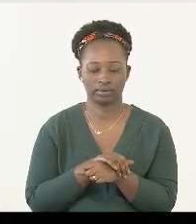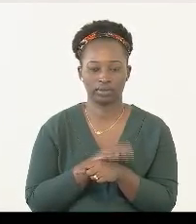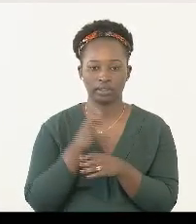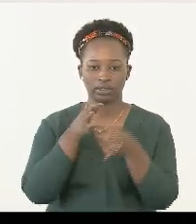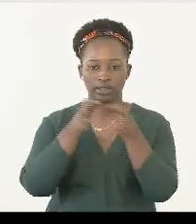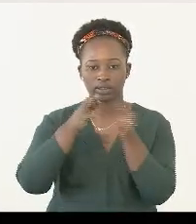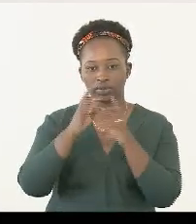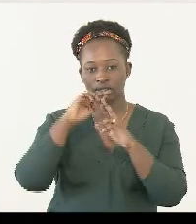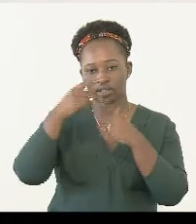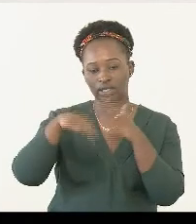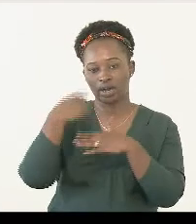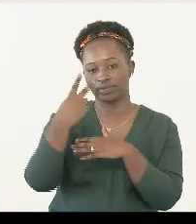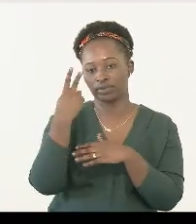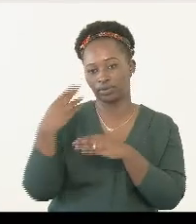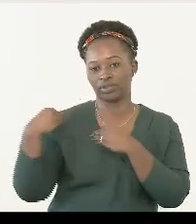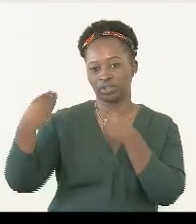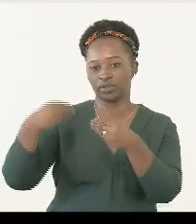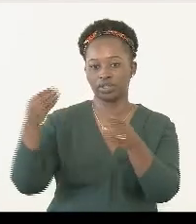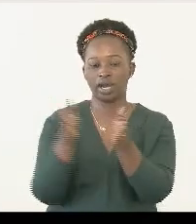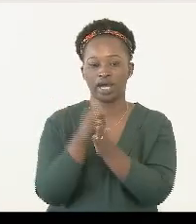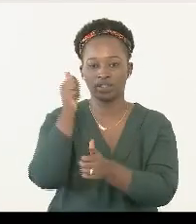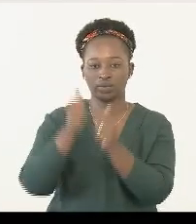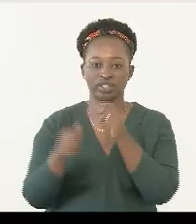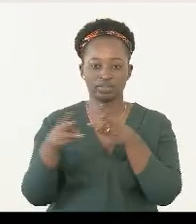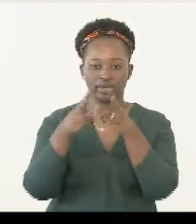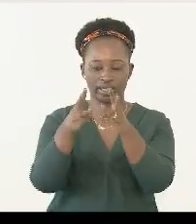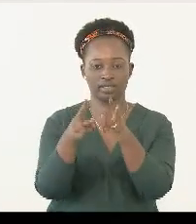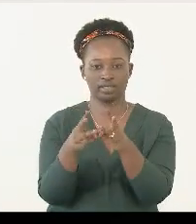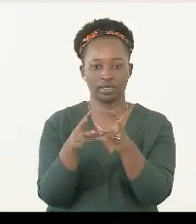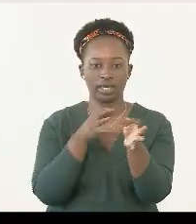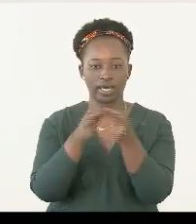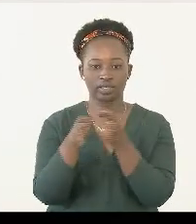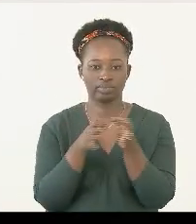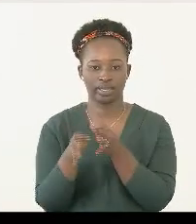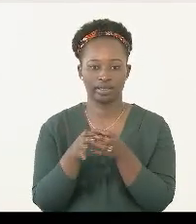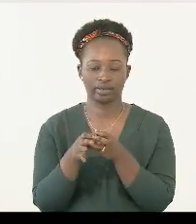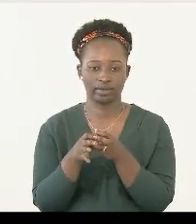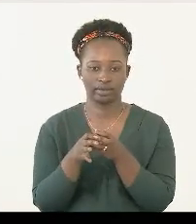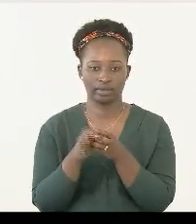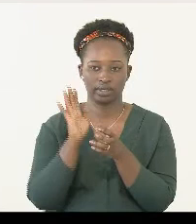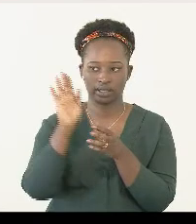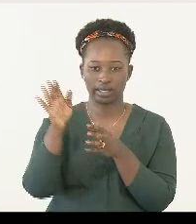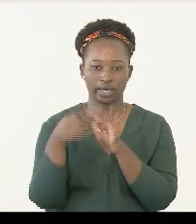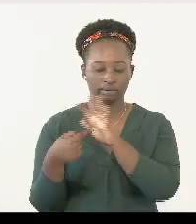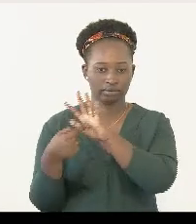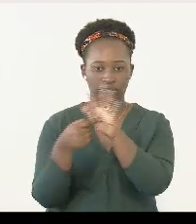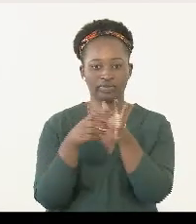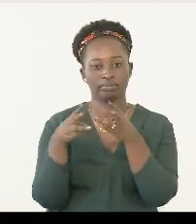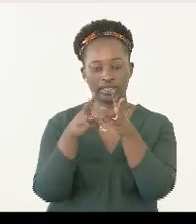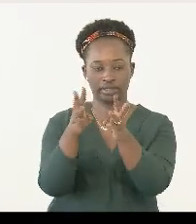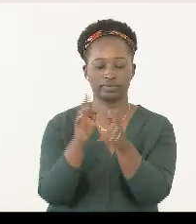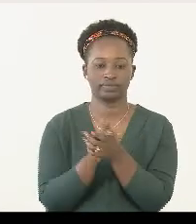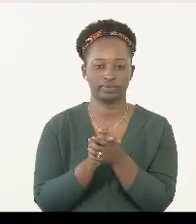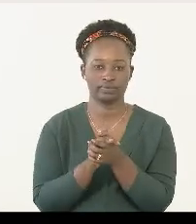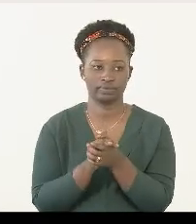Describe the results after 2 generations and which mechanisms, and explain the identified mechanisms. So you